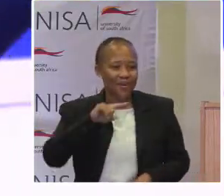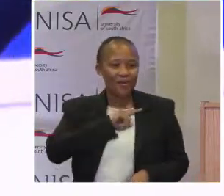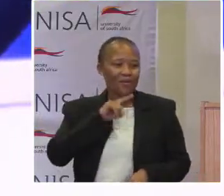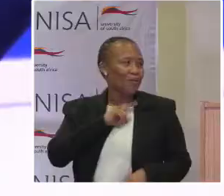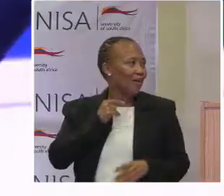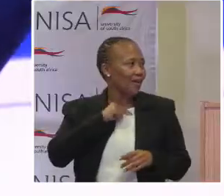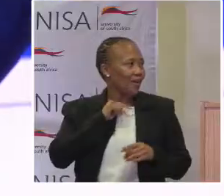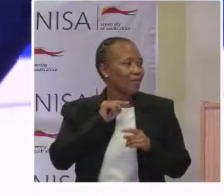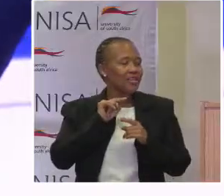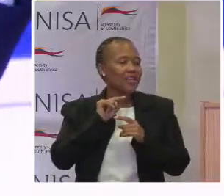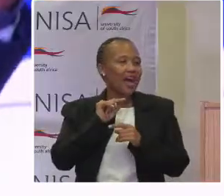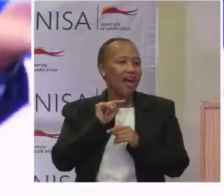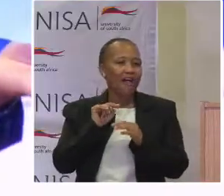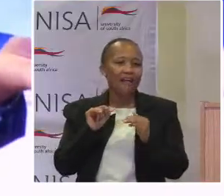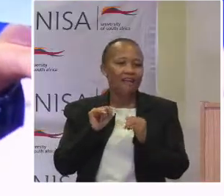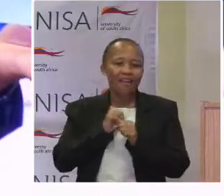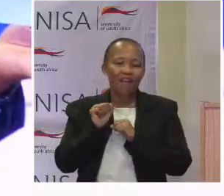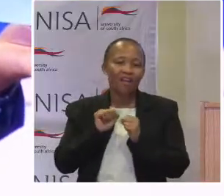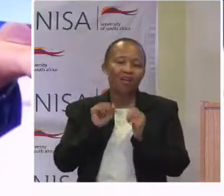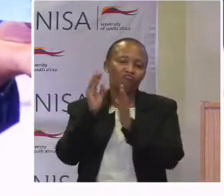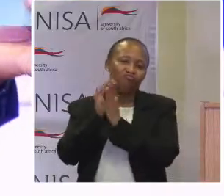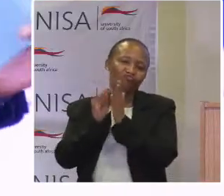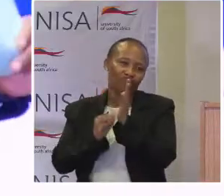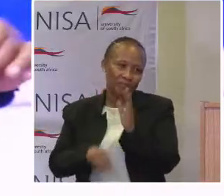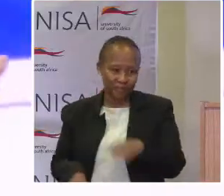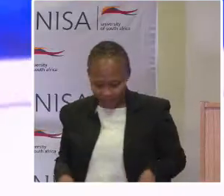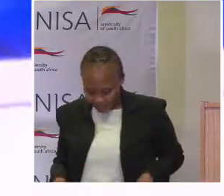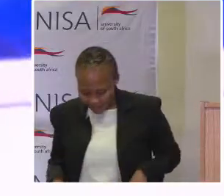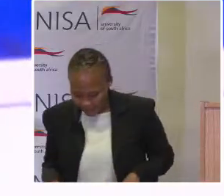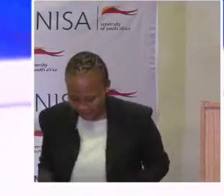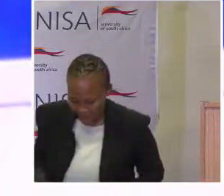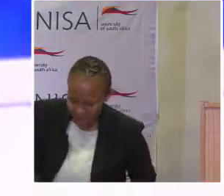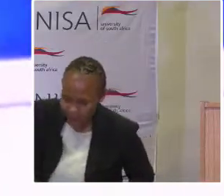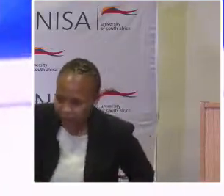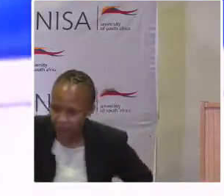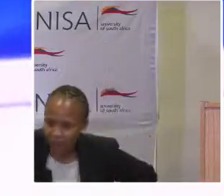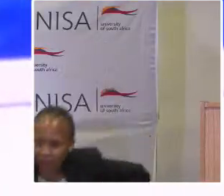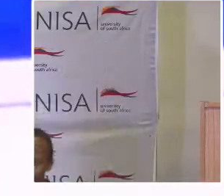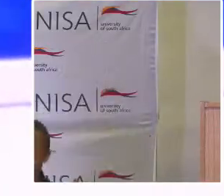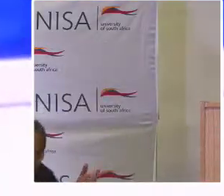in this survey. So please do fill in the survey, good people. Thank you very much.